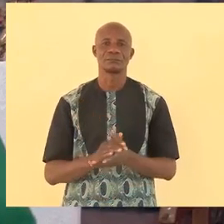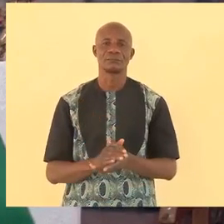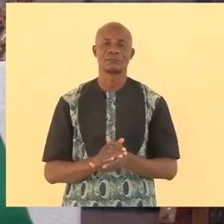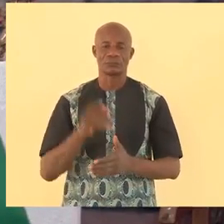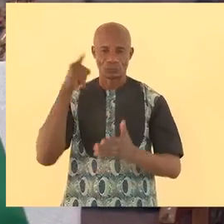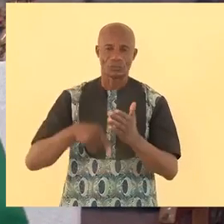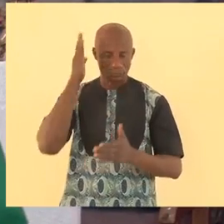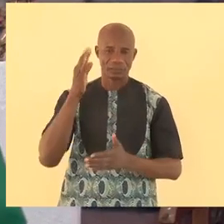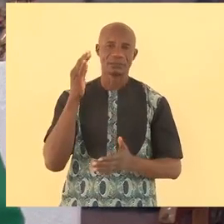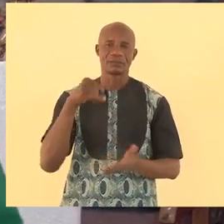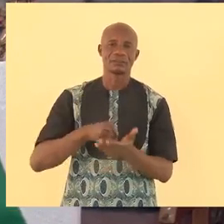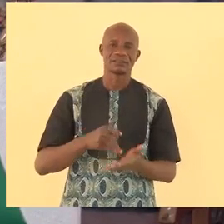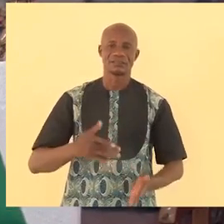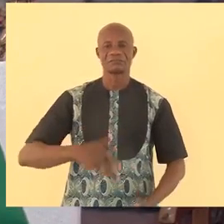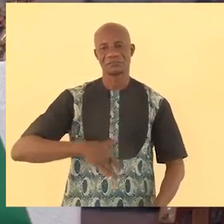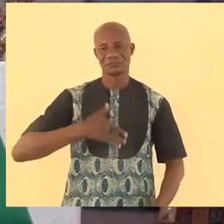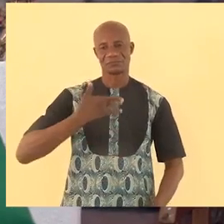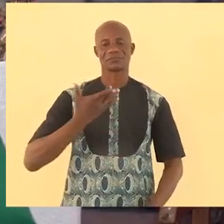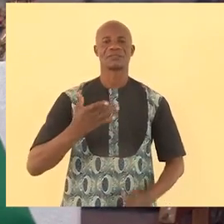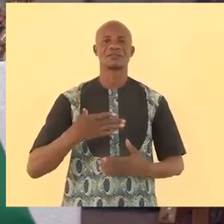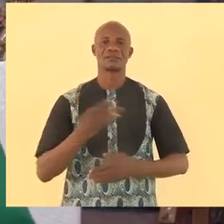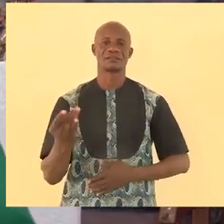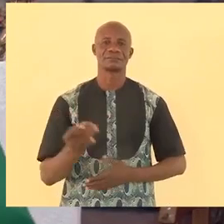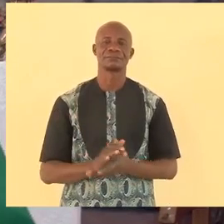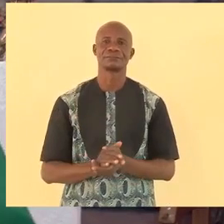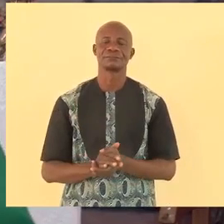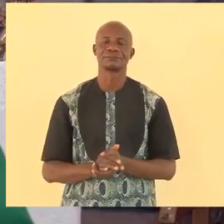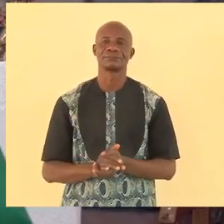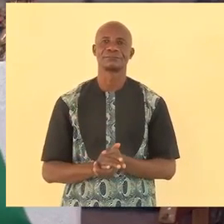What would it feel like?